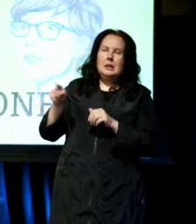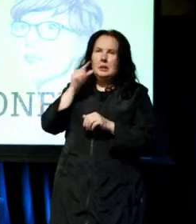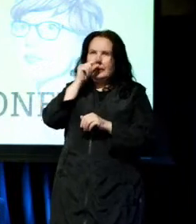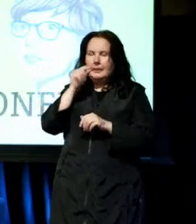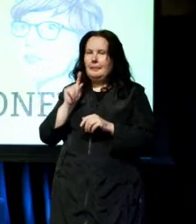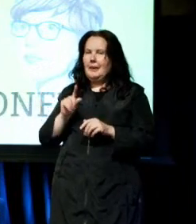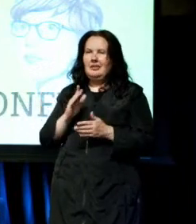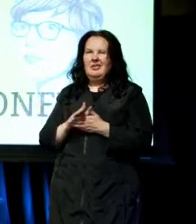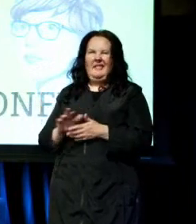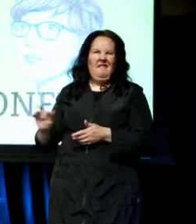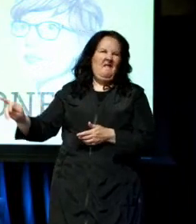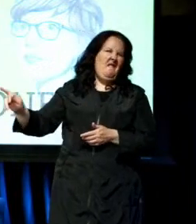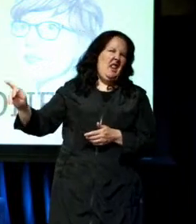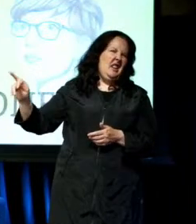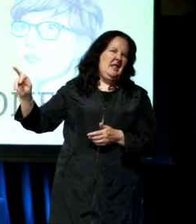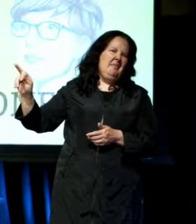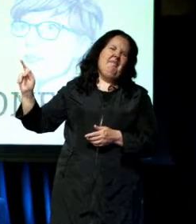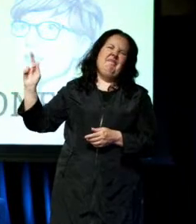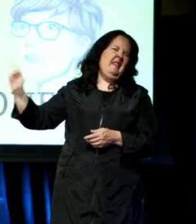he's terrible.